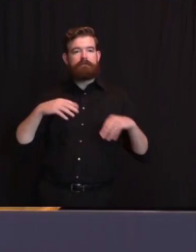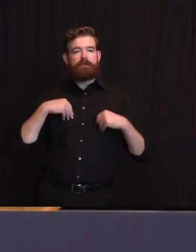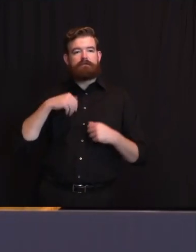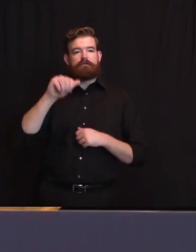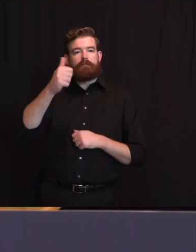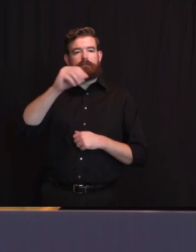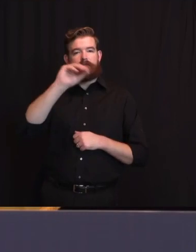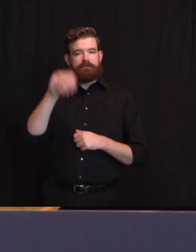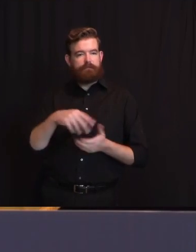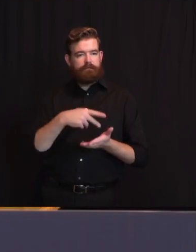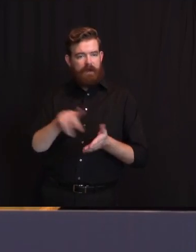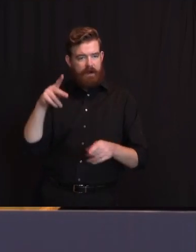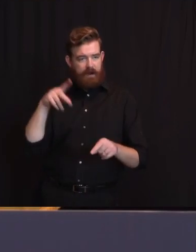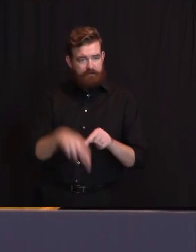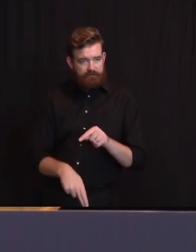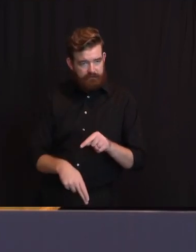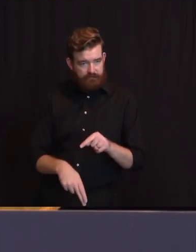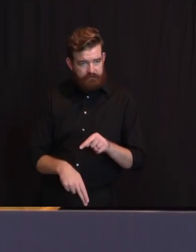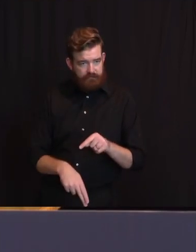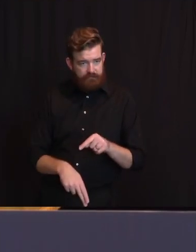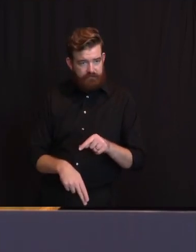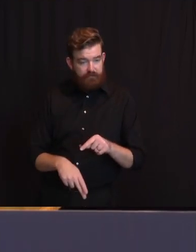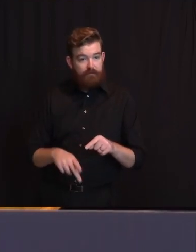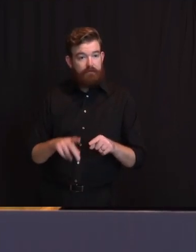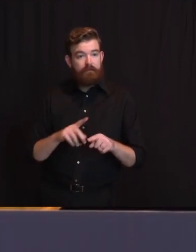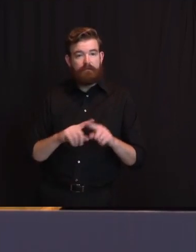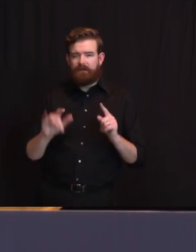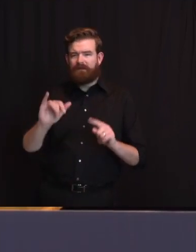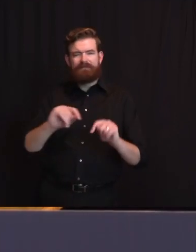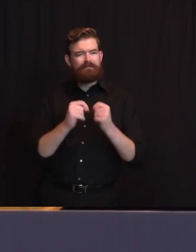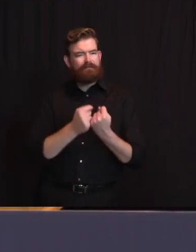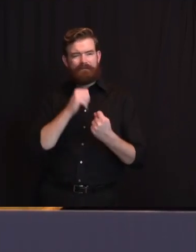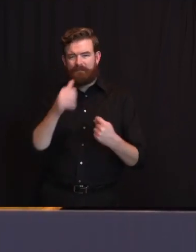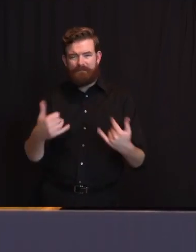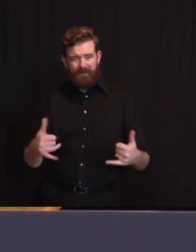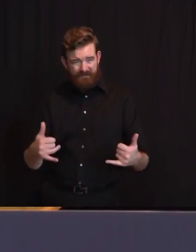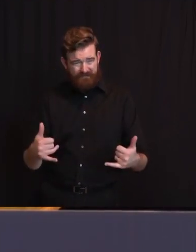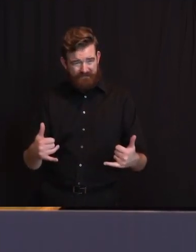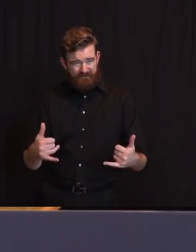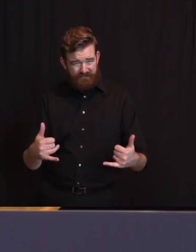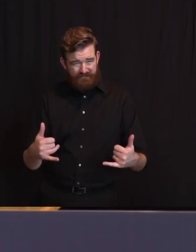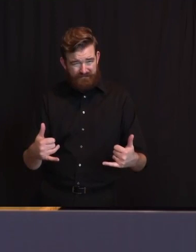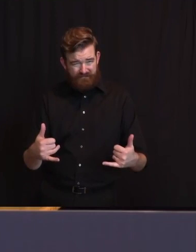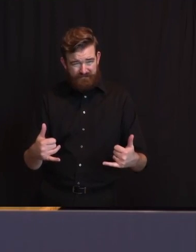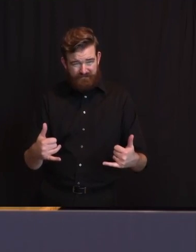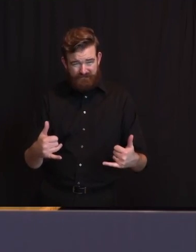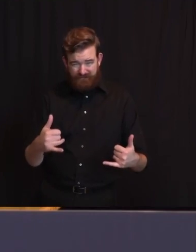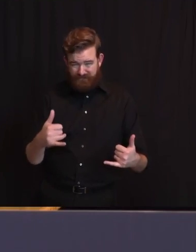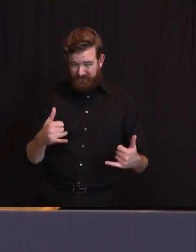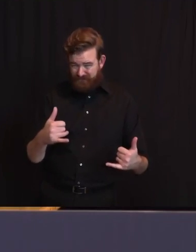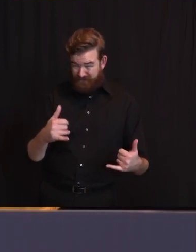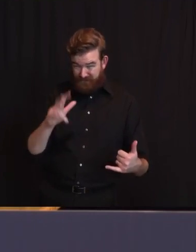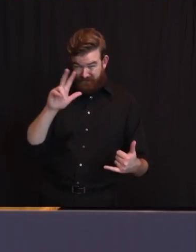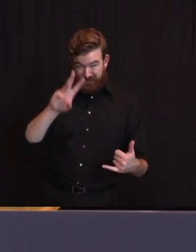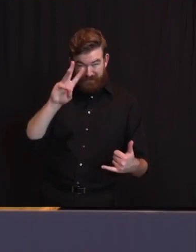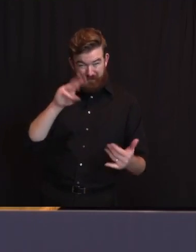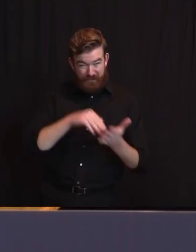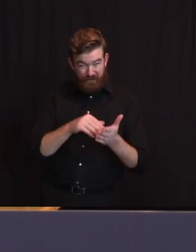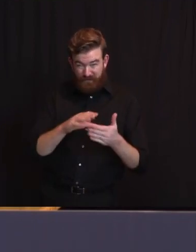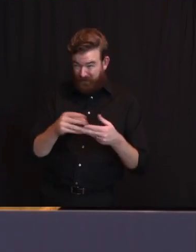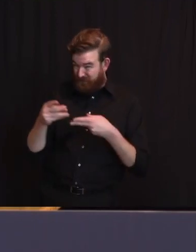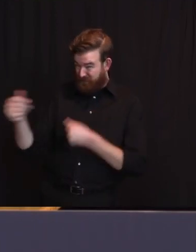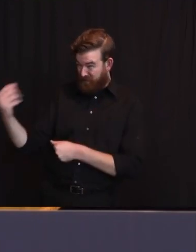transparency of the data that the DOH is putting out, it was said that there would be a new zip code data dashboard scheduled to launch